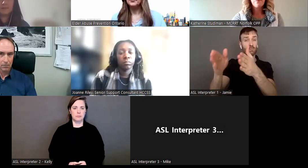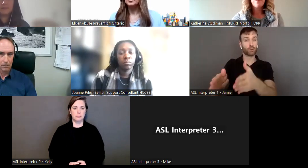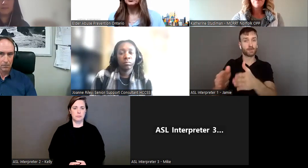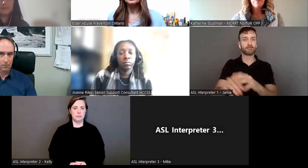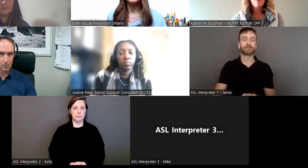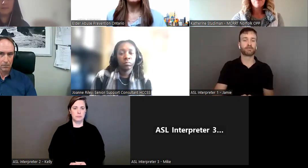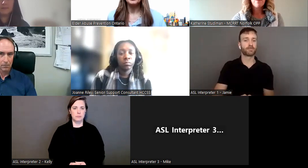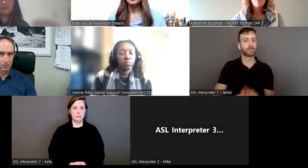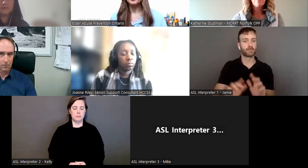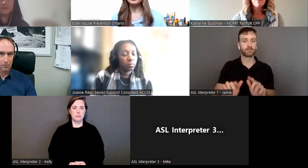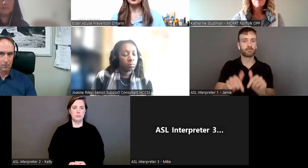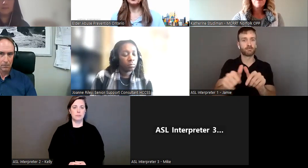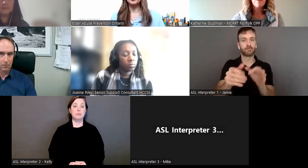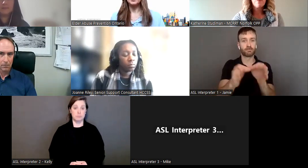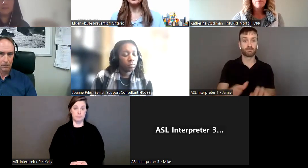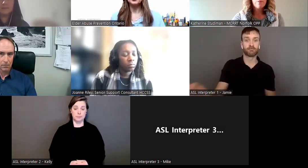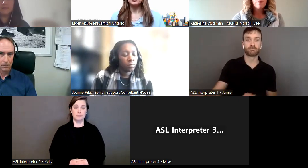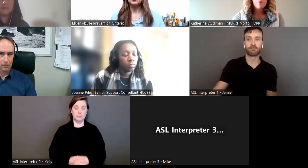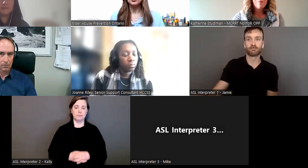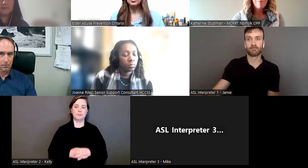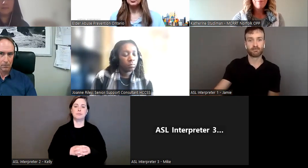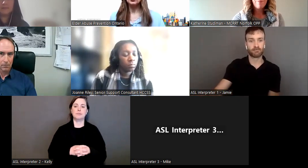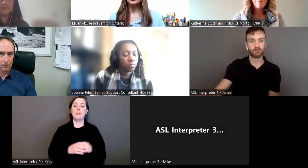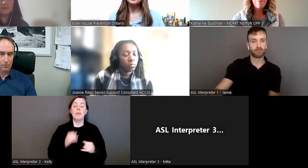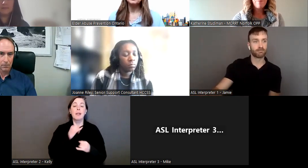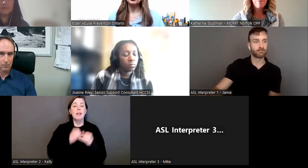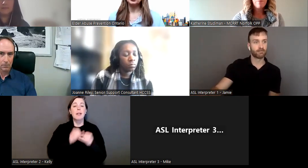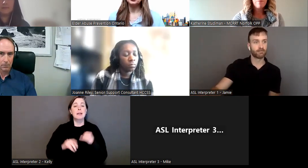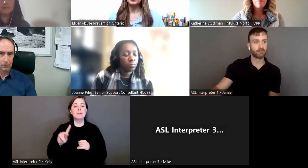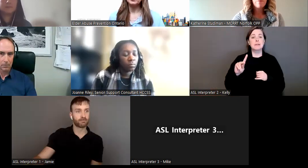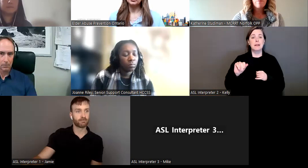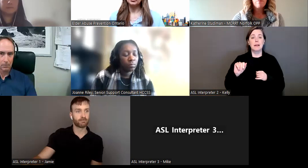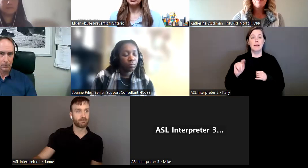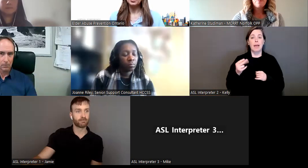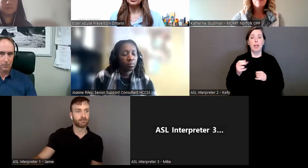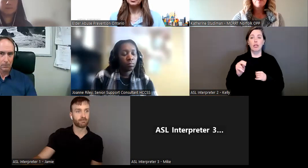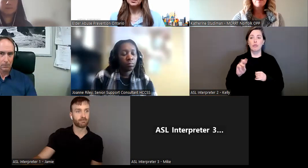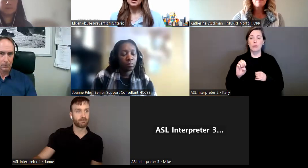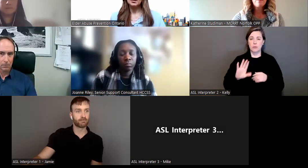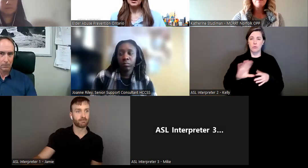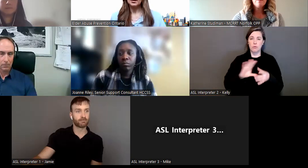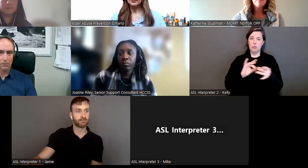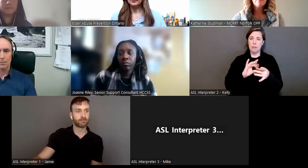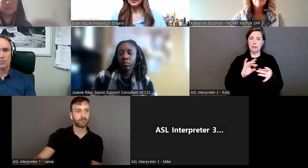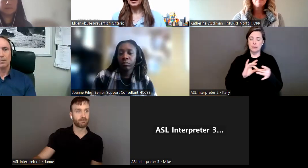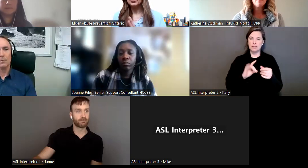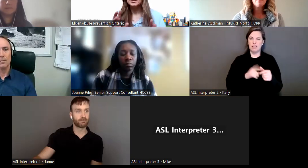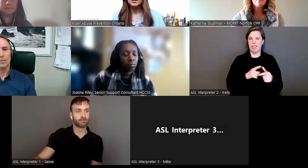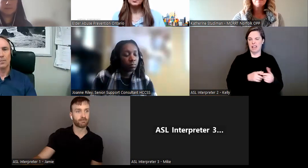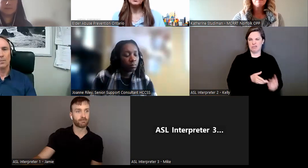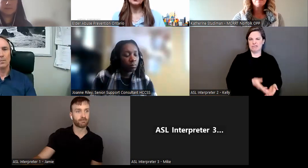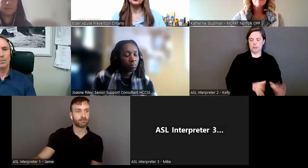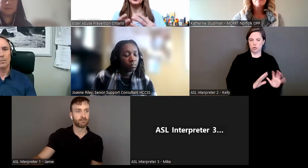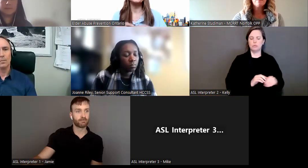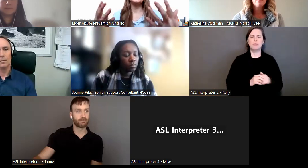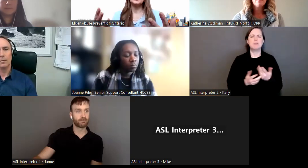And Katherine, and then we're going to wrap it up after maybe Katherine just talking about, what do you see as a current trend or challenges that you're